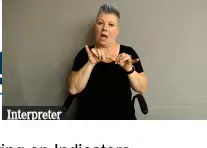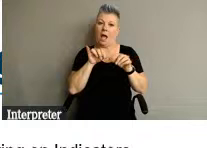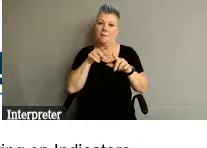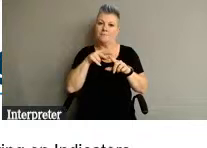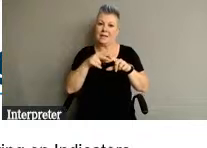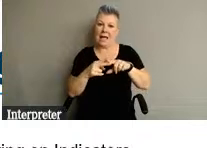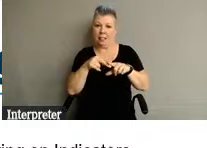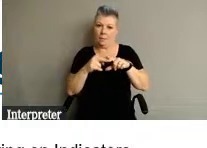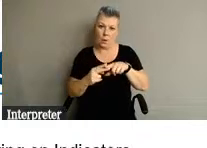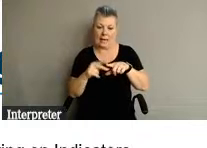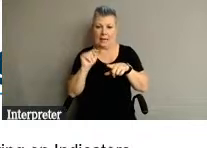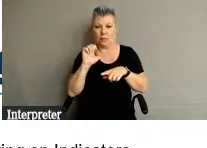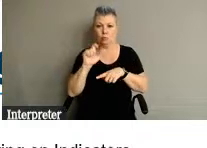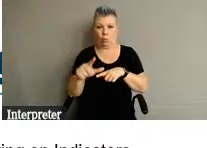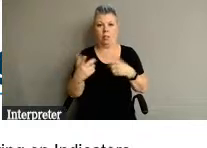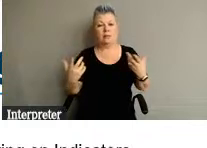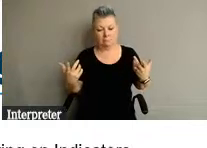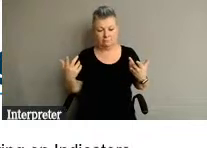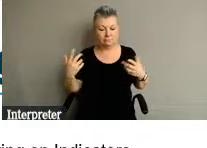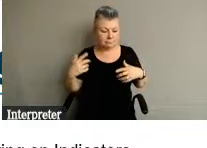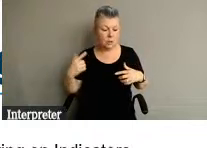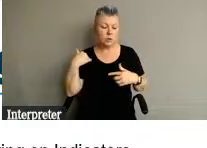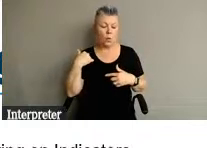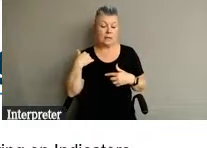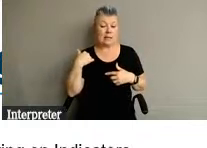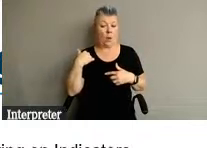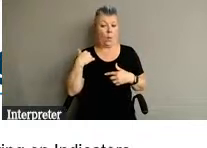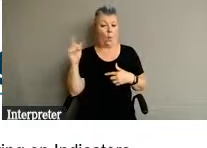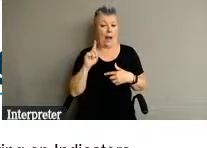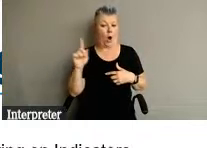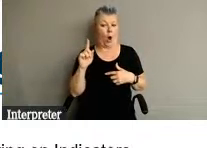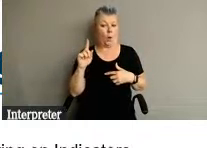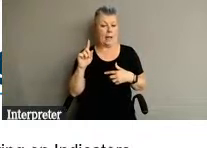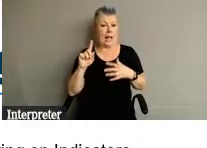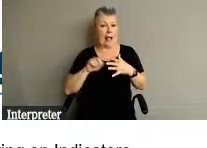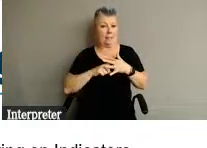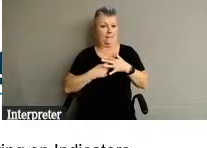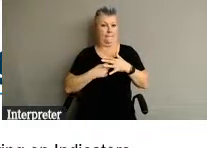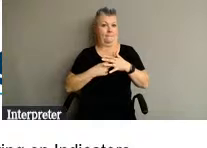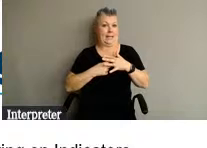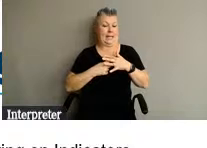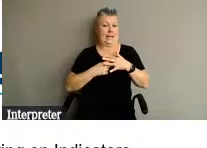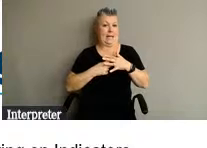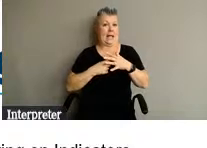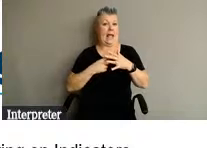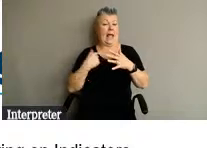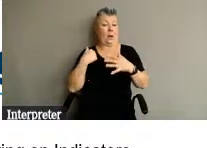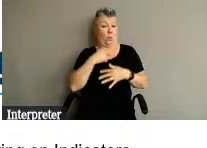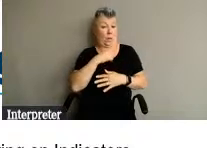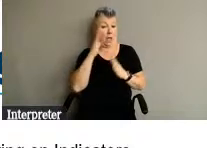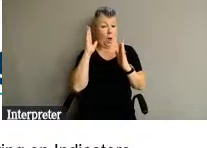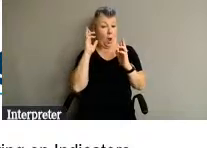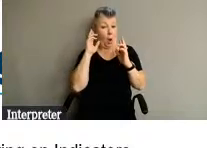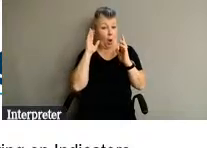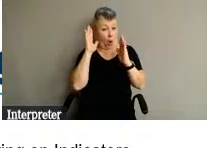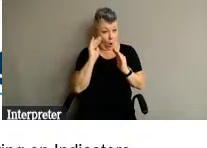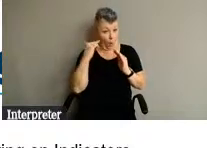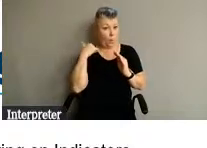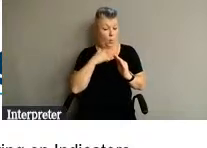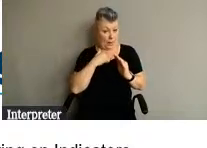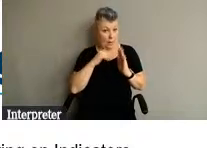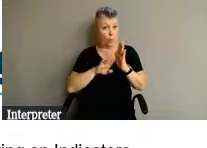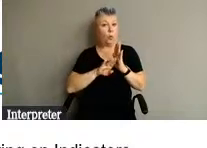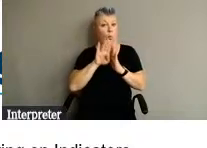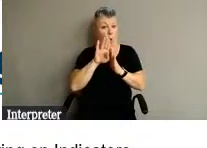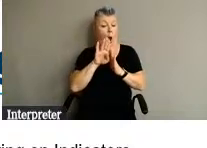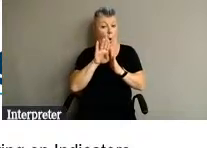goal is, where are we at baseline at the beginning, and we hope to grow the next year. And so there's